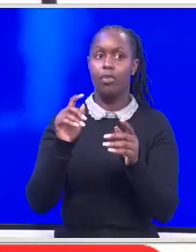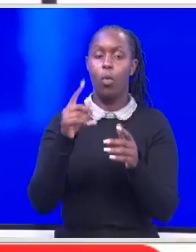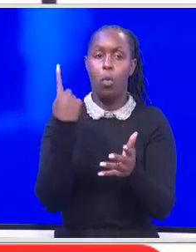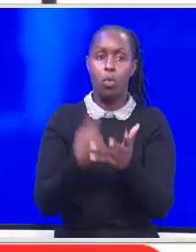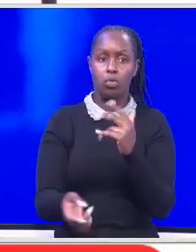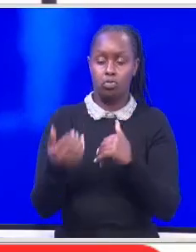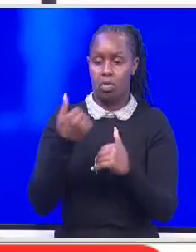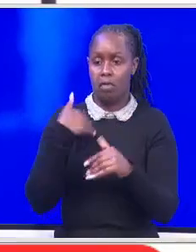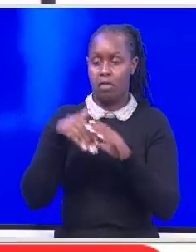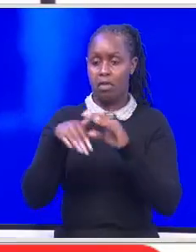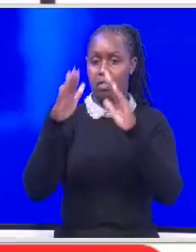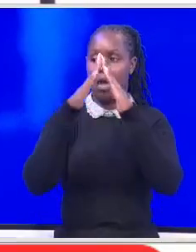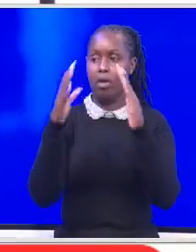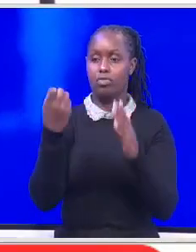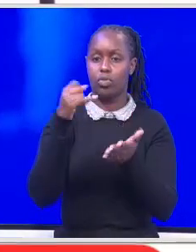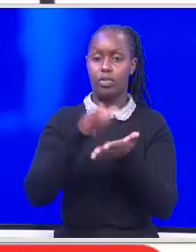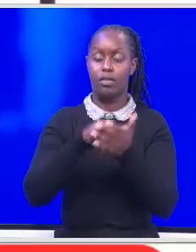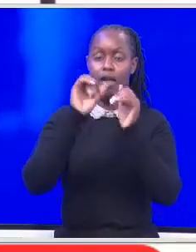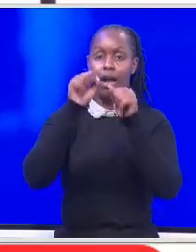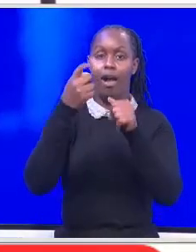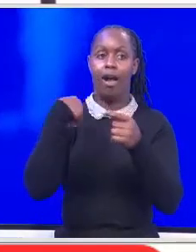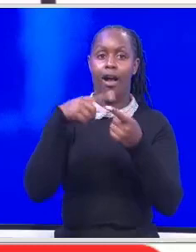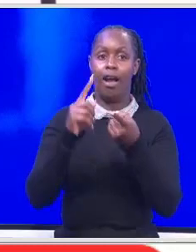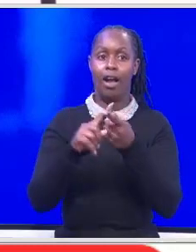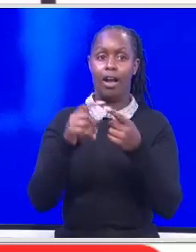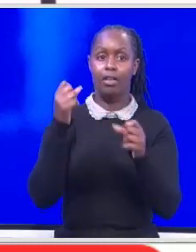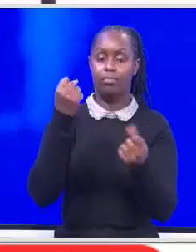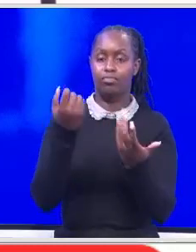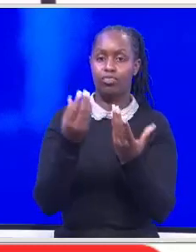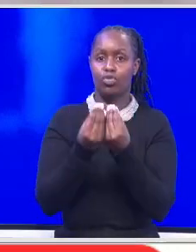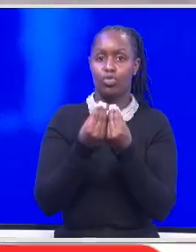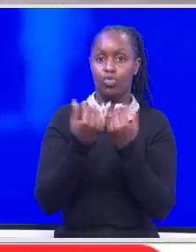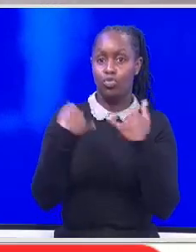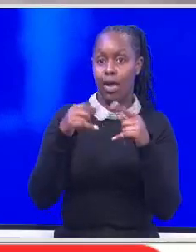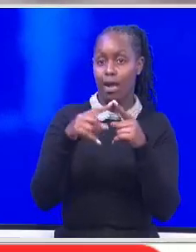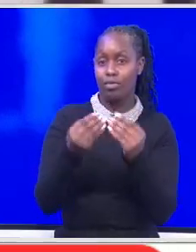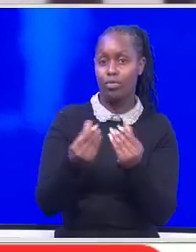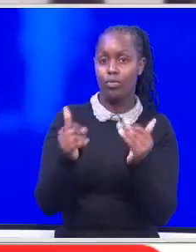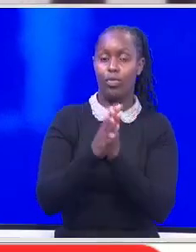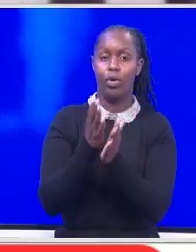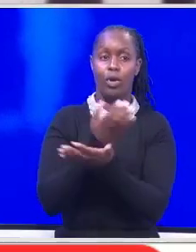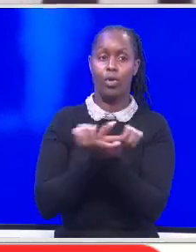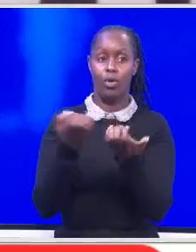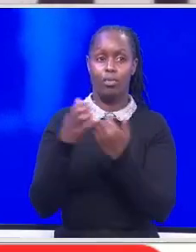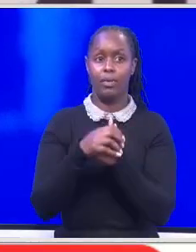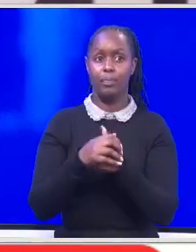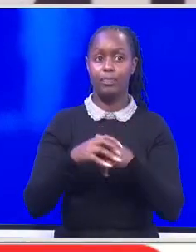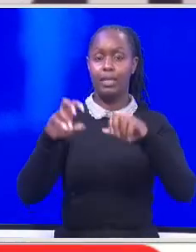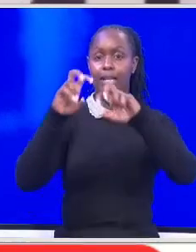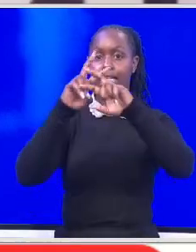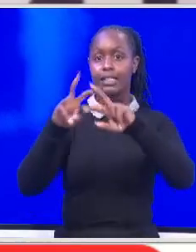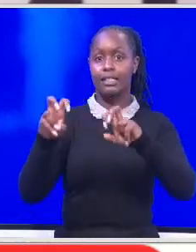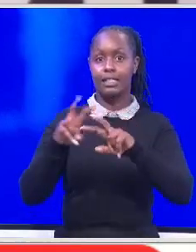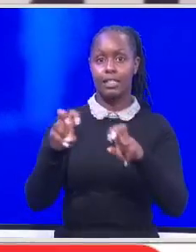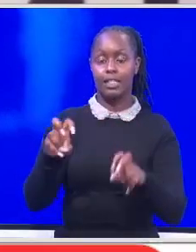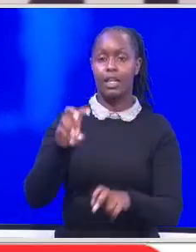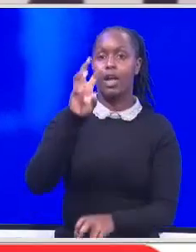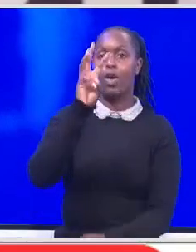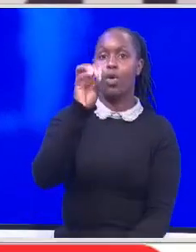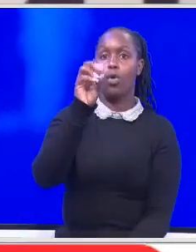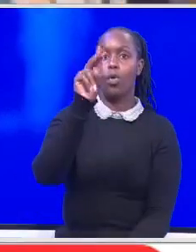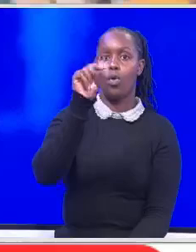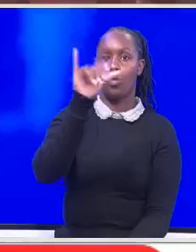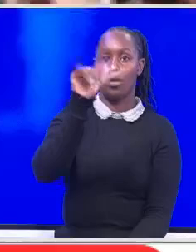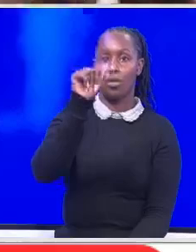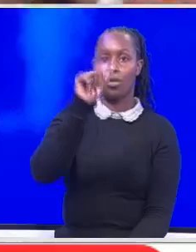household so that you can cope with the hard economic situation. Infotrack researcher manager Jovin Wanyingo says